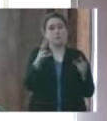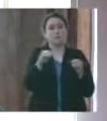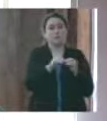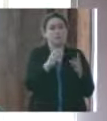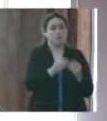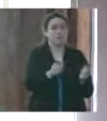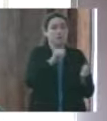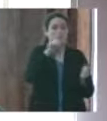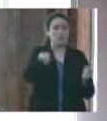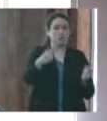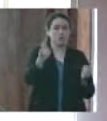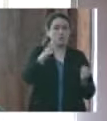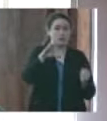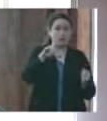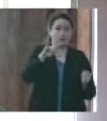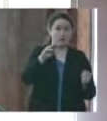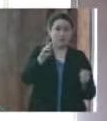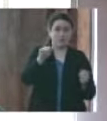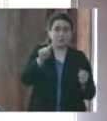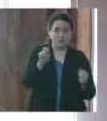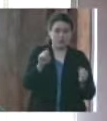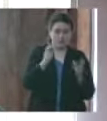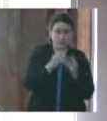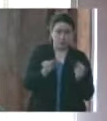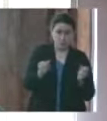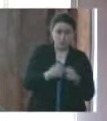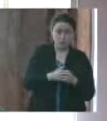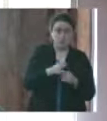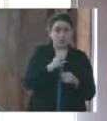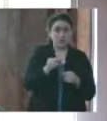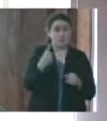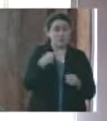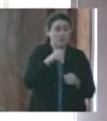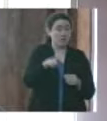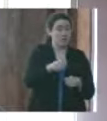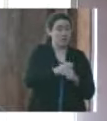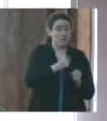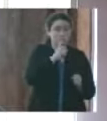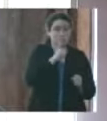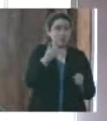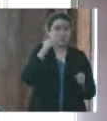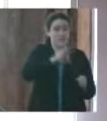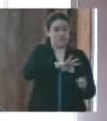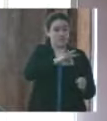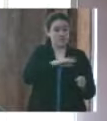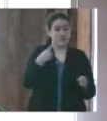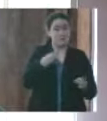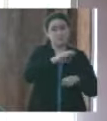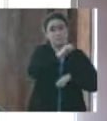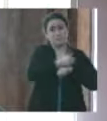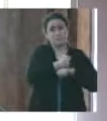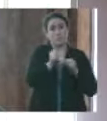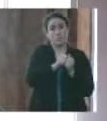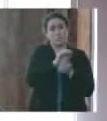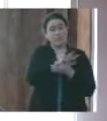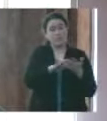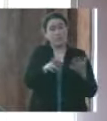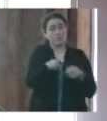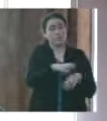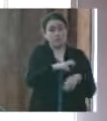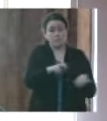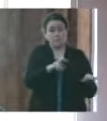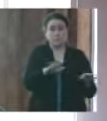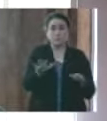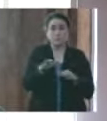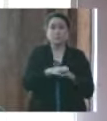carbon. And I think we need to ensure that the benefits that we are creating through these flows and these transfers translate not only